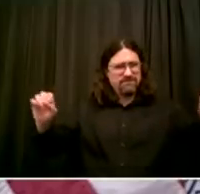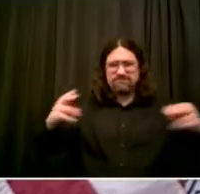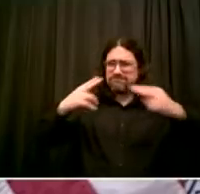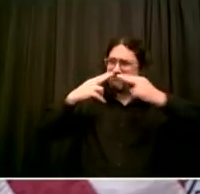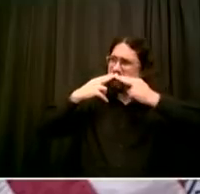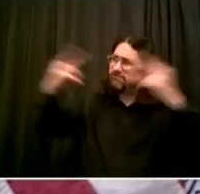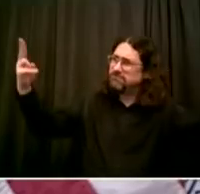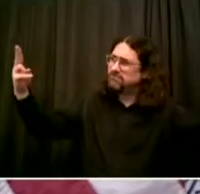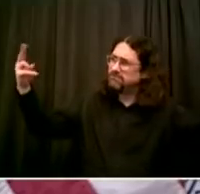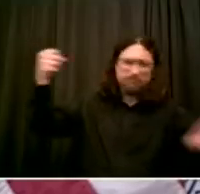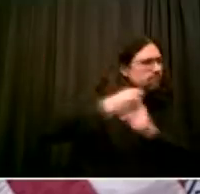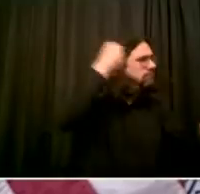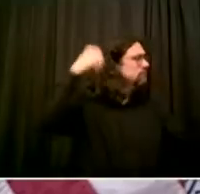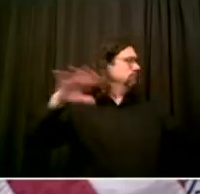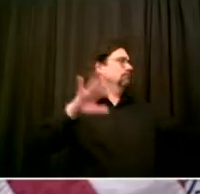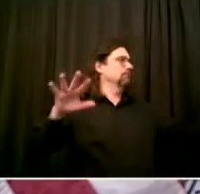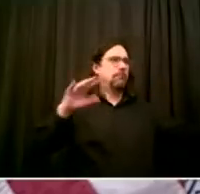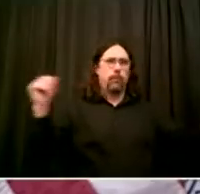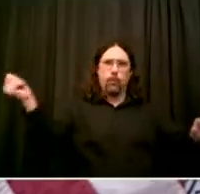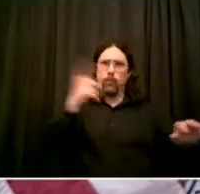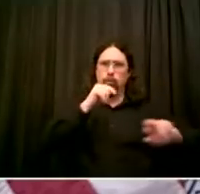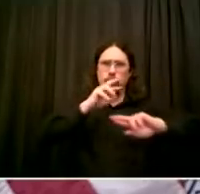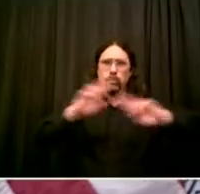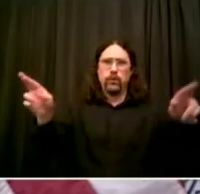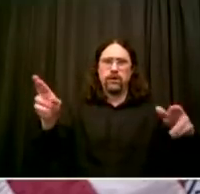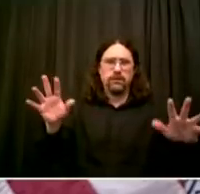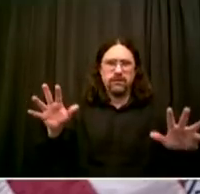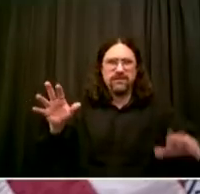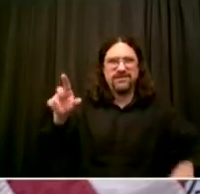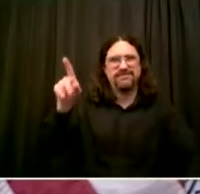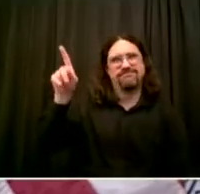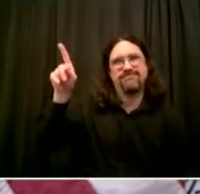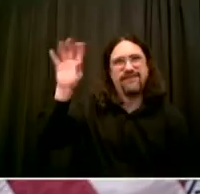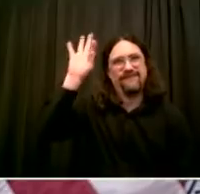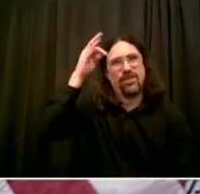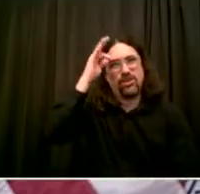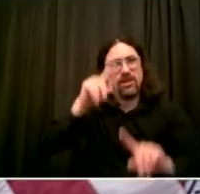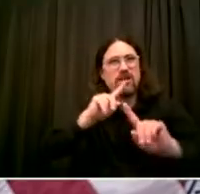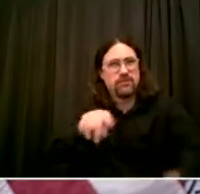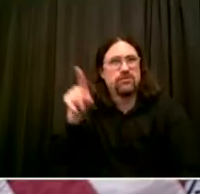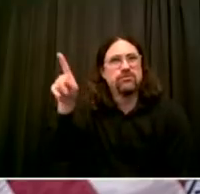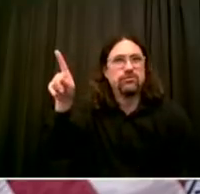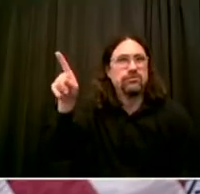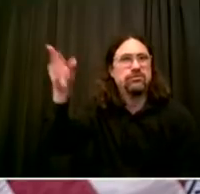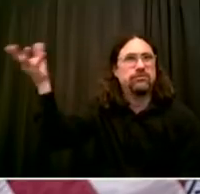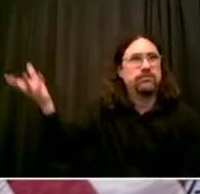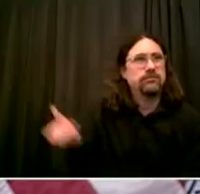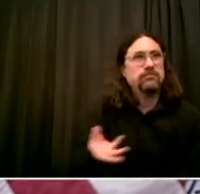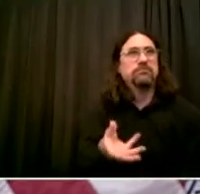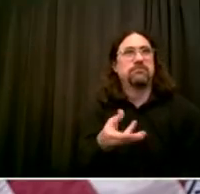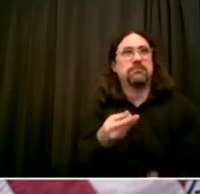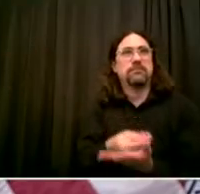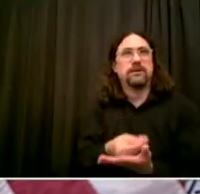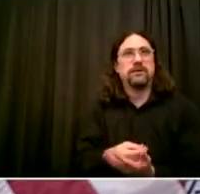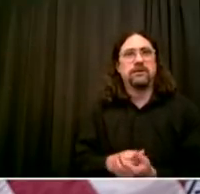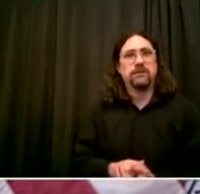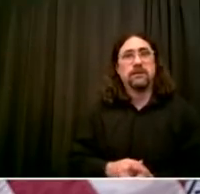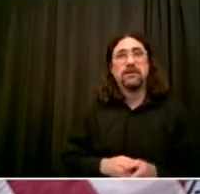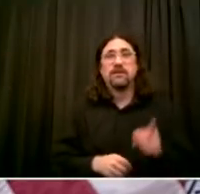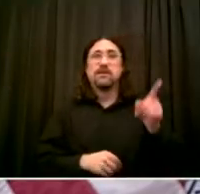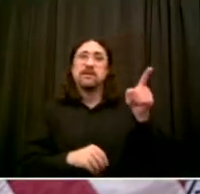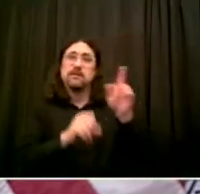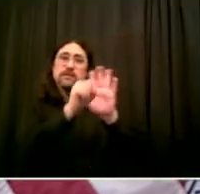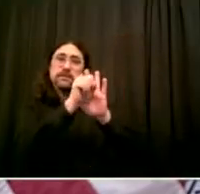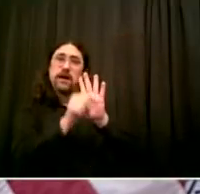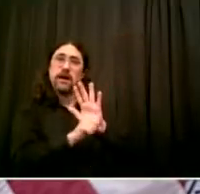by giving us the borrowing authority, which, by the way, Jeff, is multi-year authority, because this is going to be a multi-year crisis. That $7 billion we're asking for